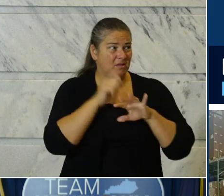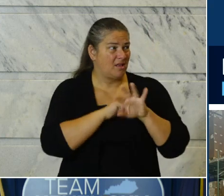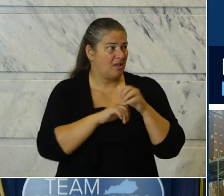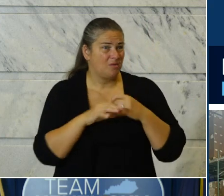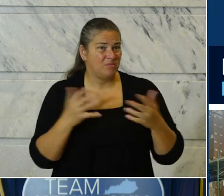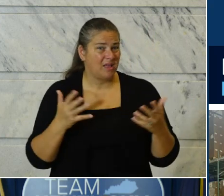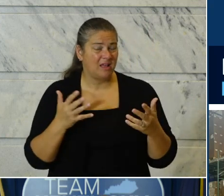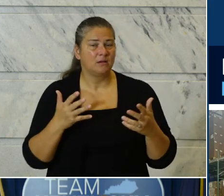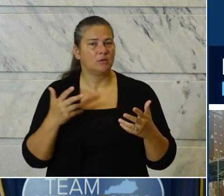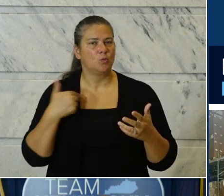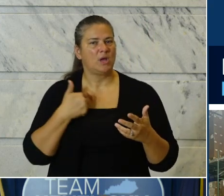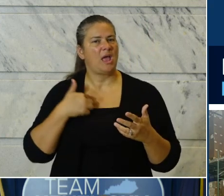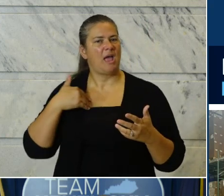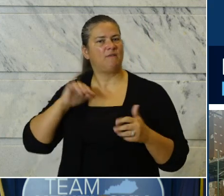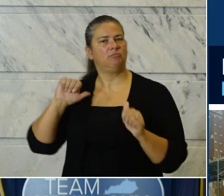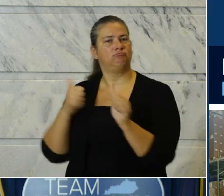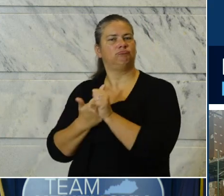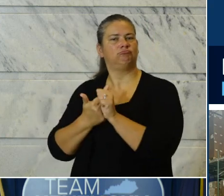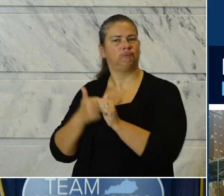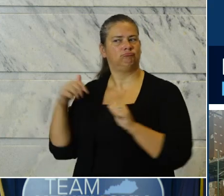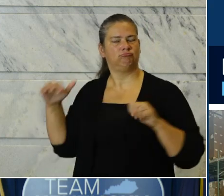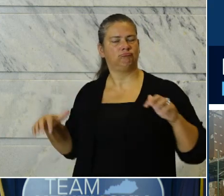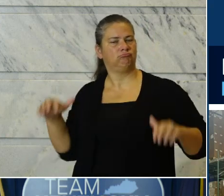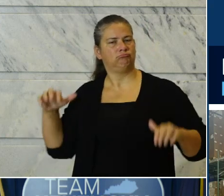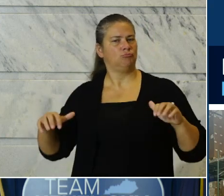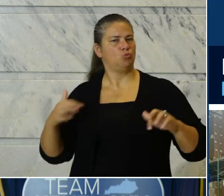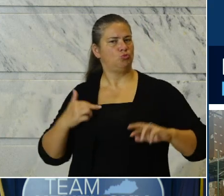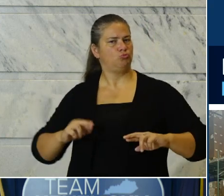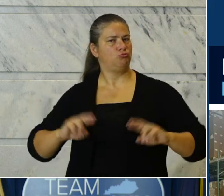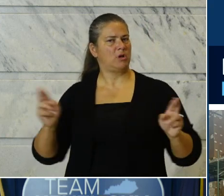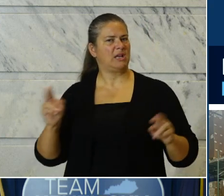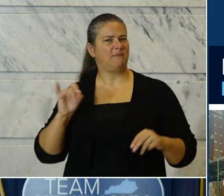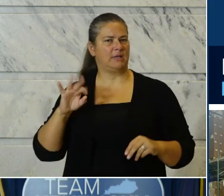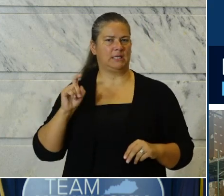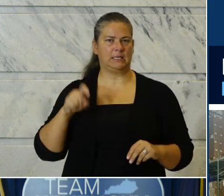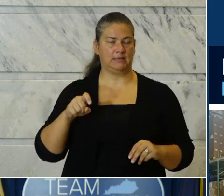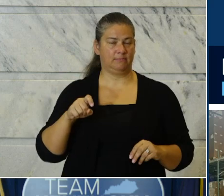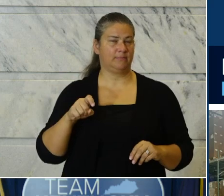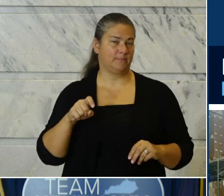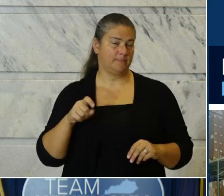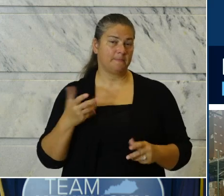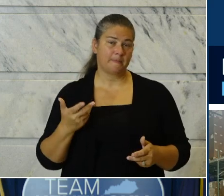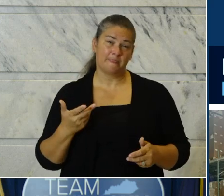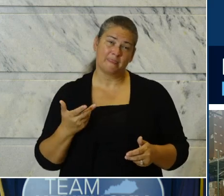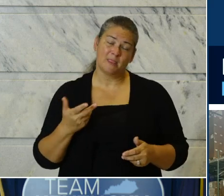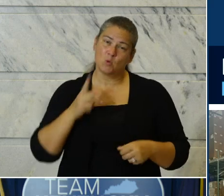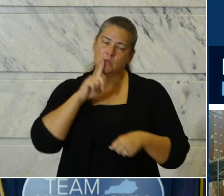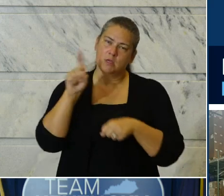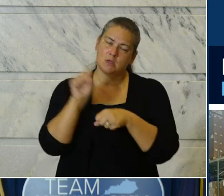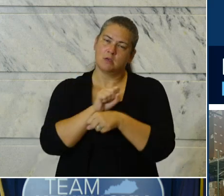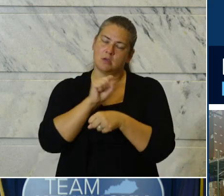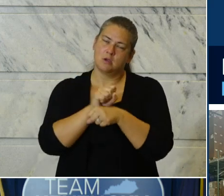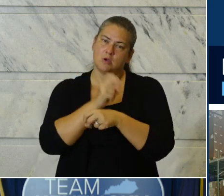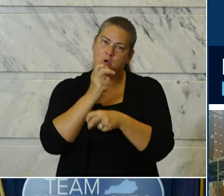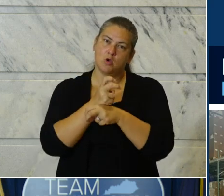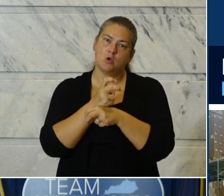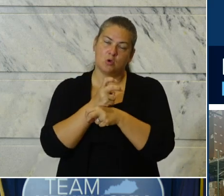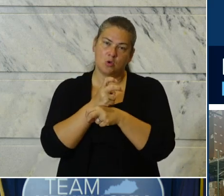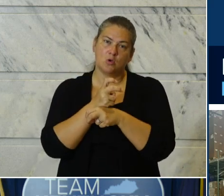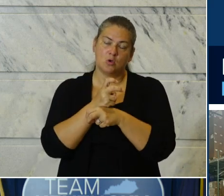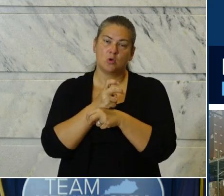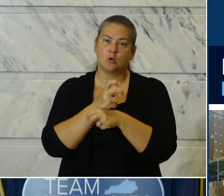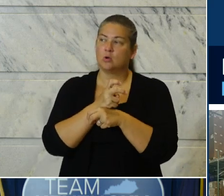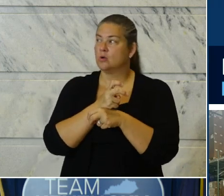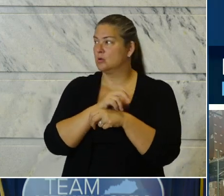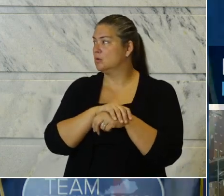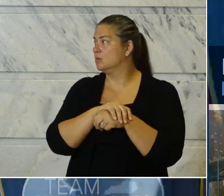up some reserves so that we're prepared in time of need. So it's been a lot of hard work. I'm proud of the team, and Governor, thank you